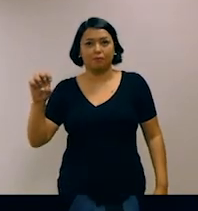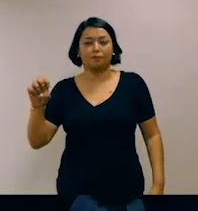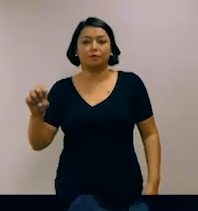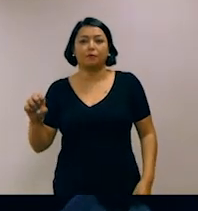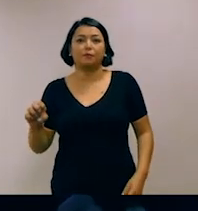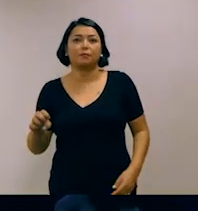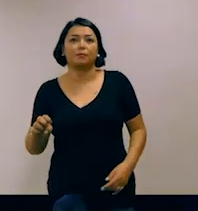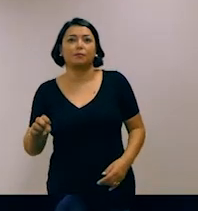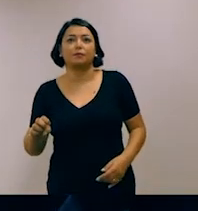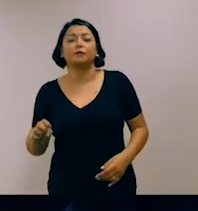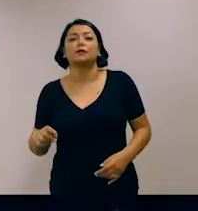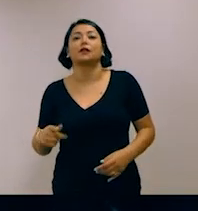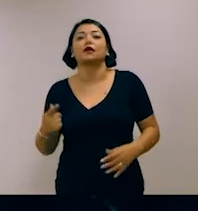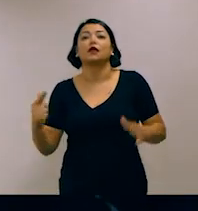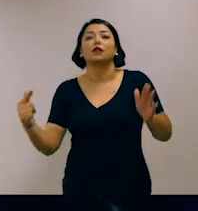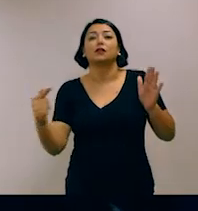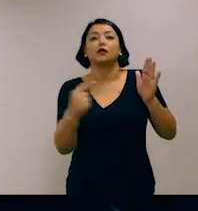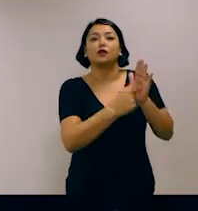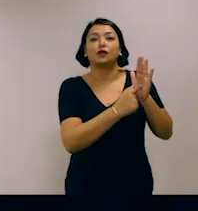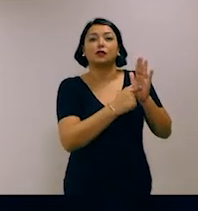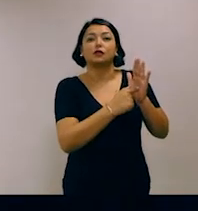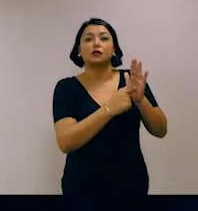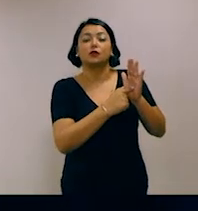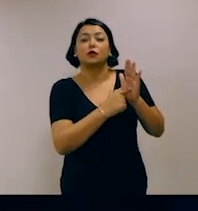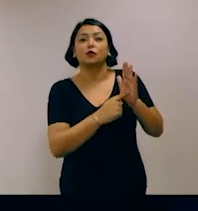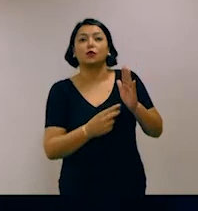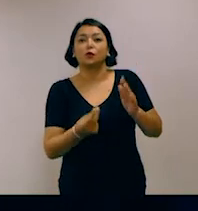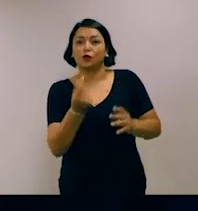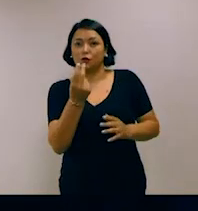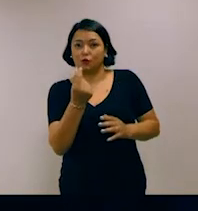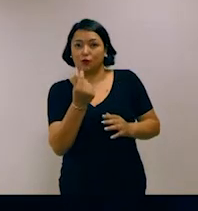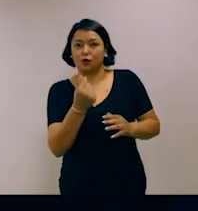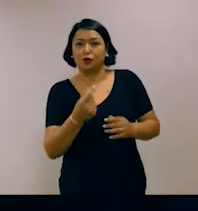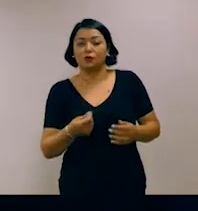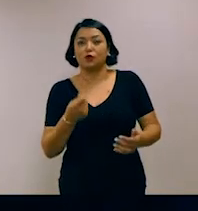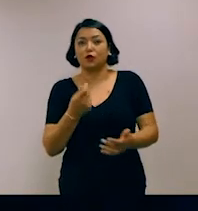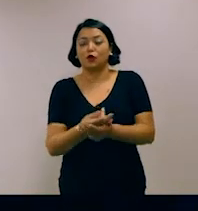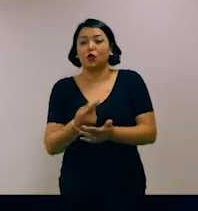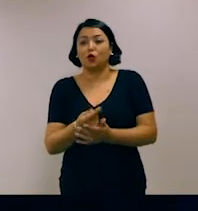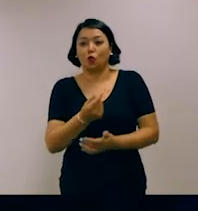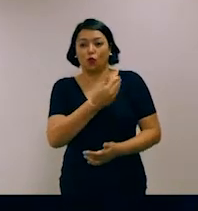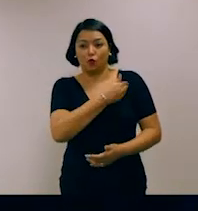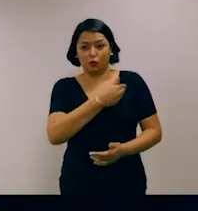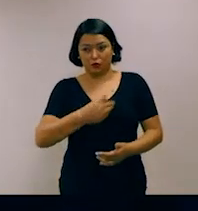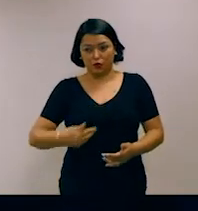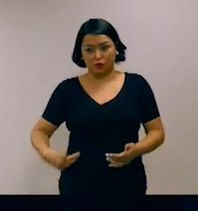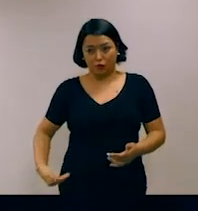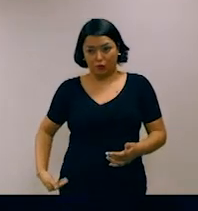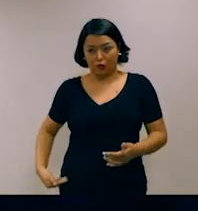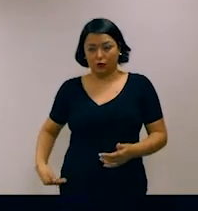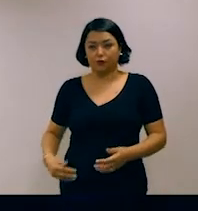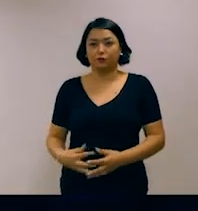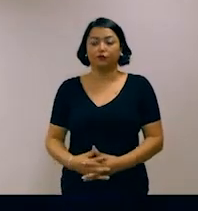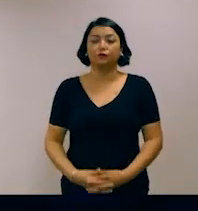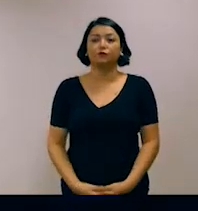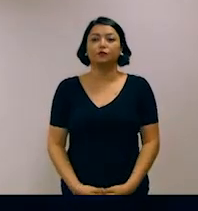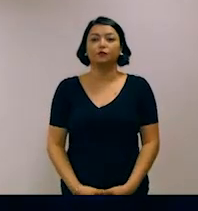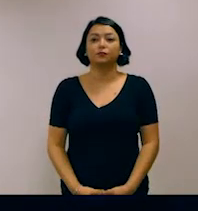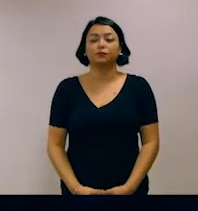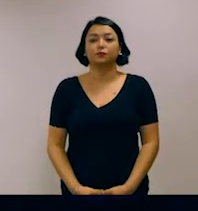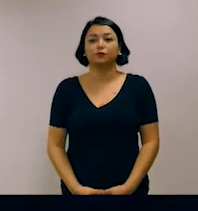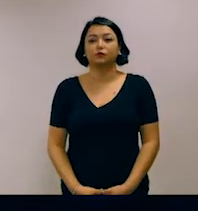and identify overprices in public procurement processes through unsupervised text clustering,